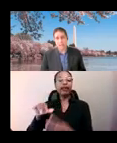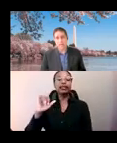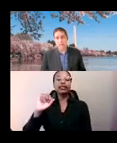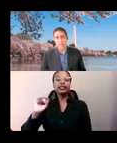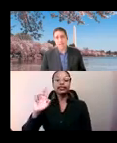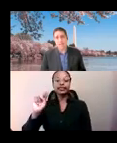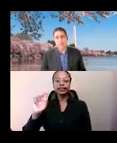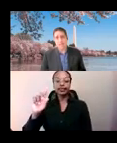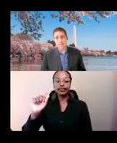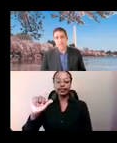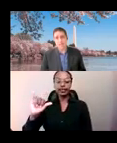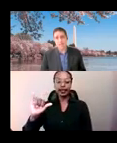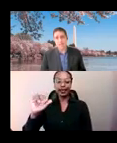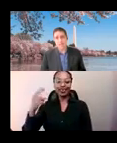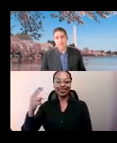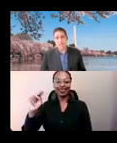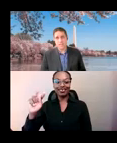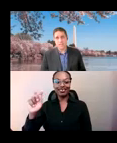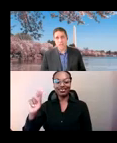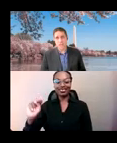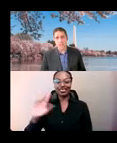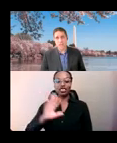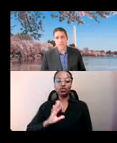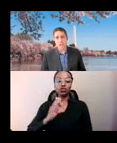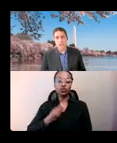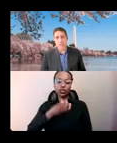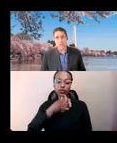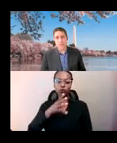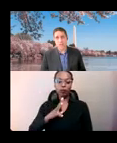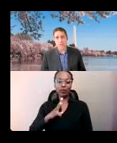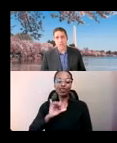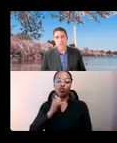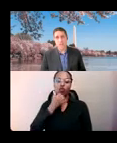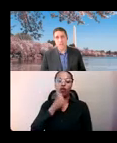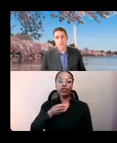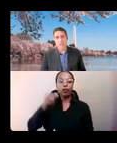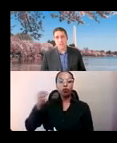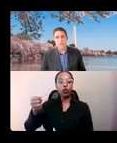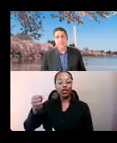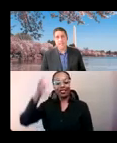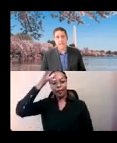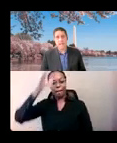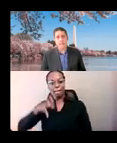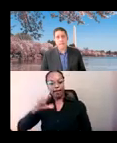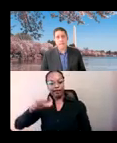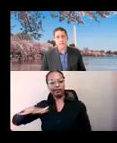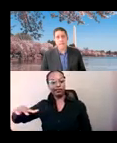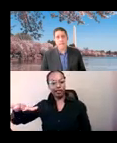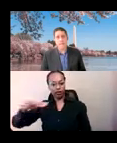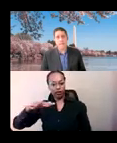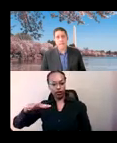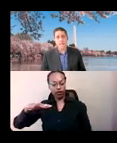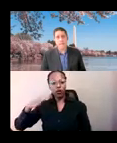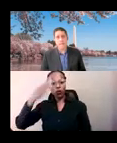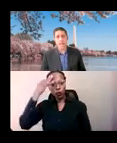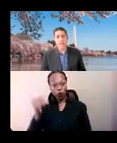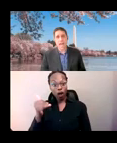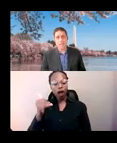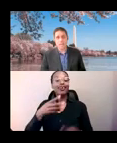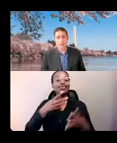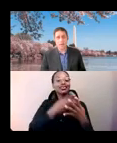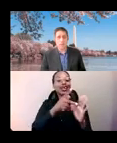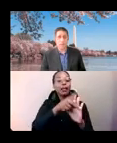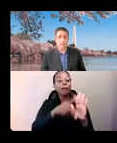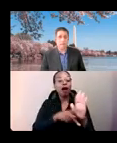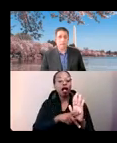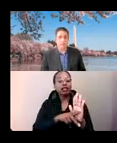wrongly housed in the men's unit of the DC jail under a policy where the jail assigned people to housing based on their